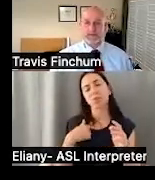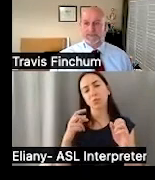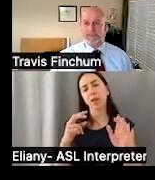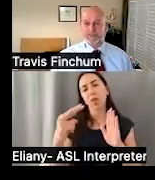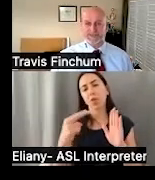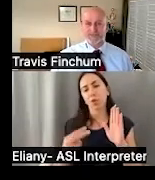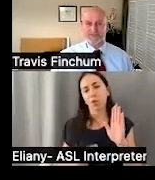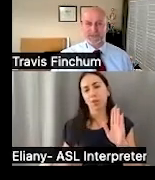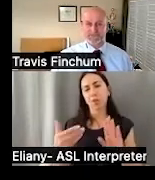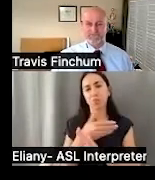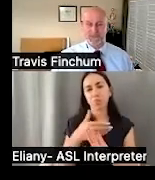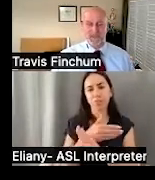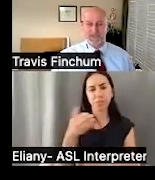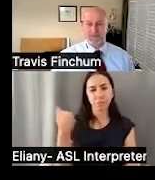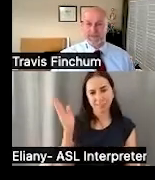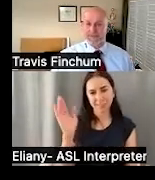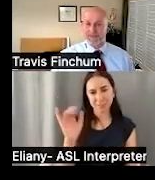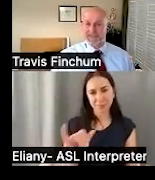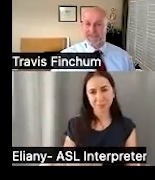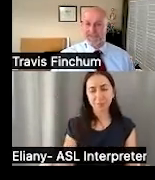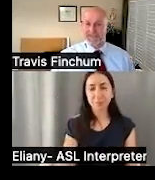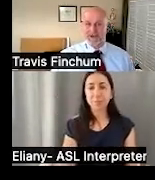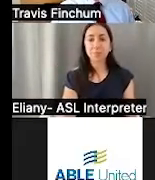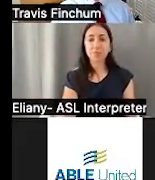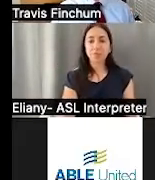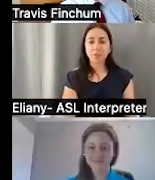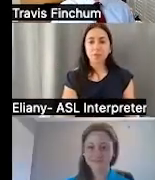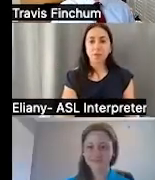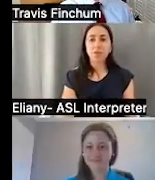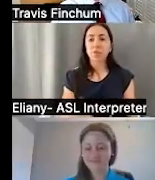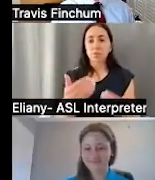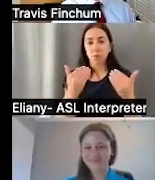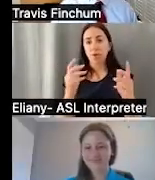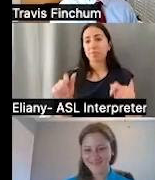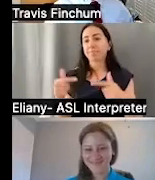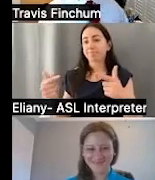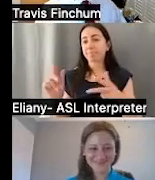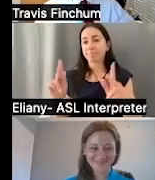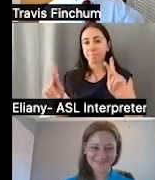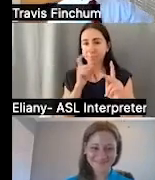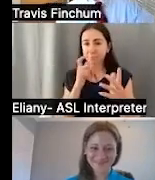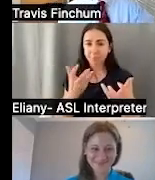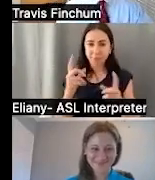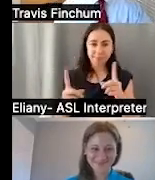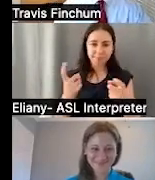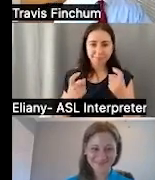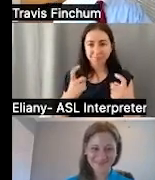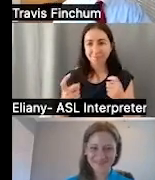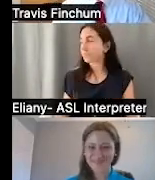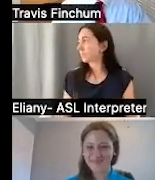prior presentations that we've done. So with that, I'm going to end it and open it up to the questions.